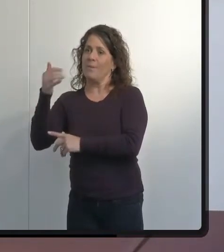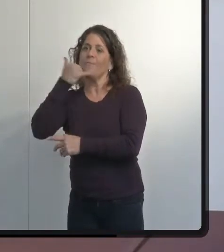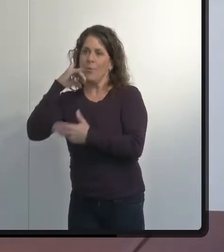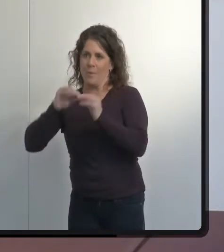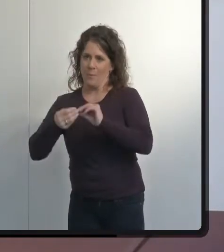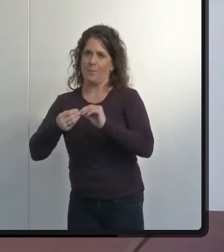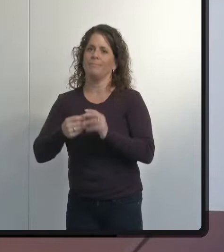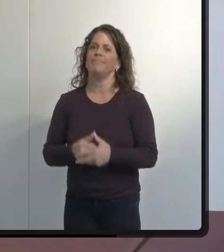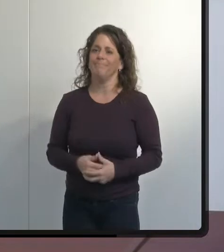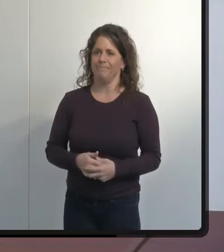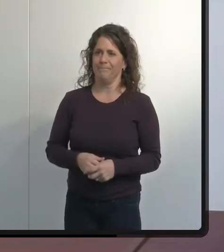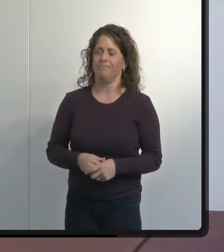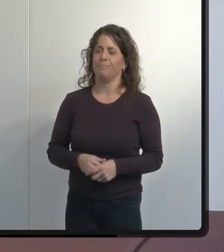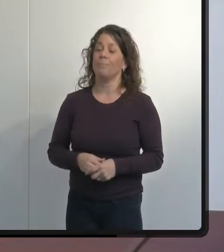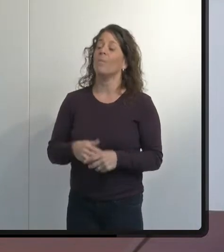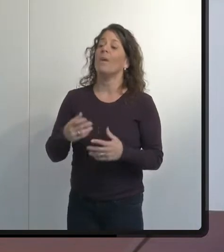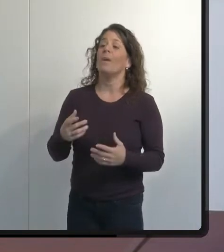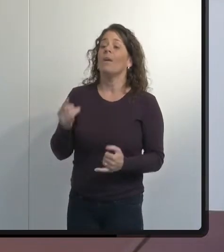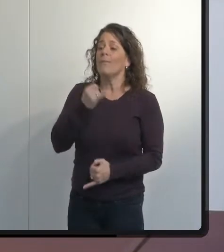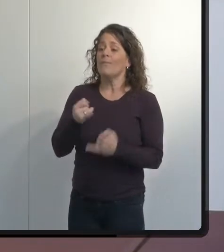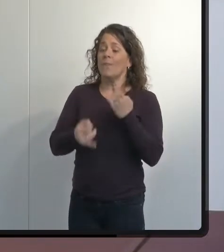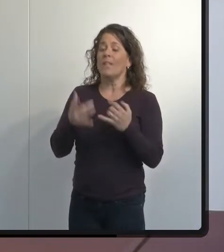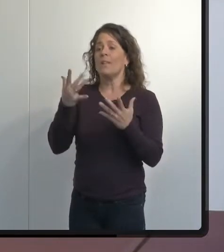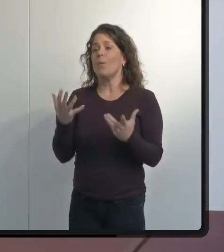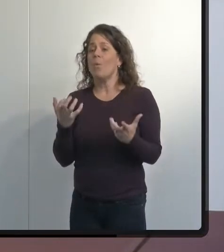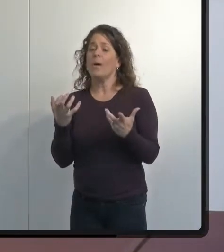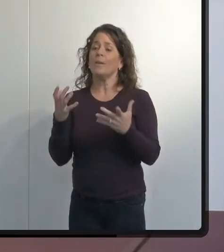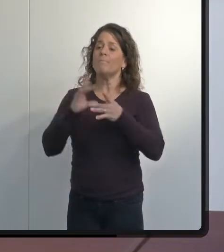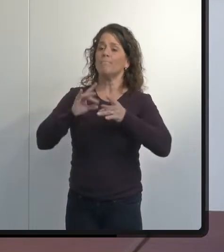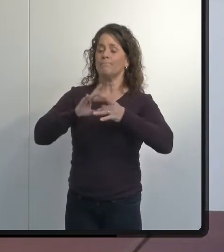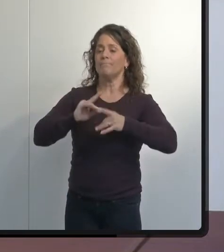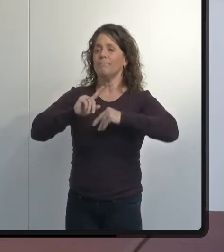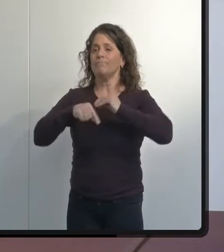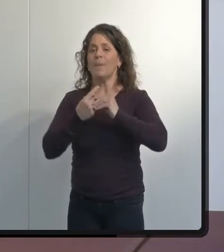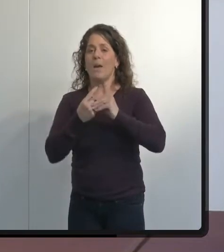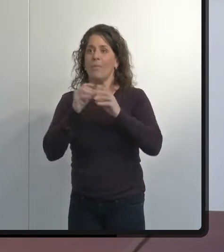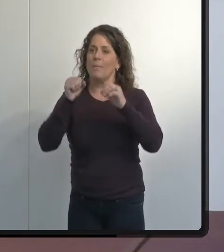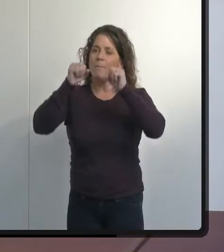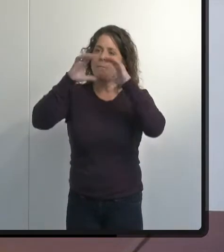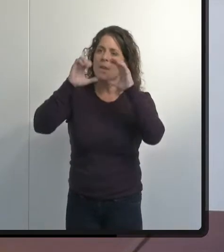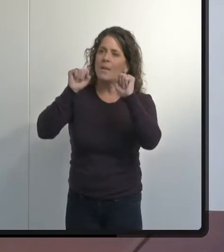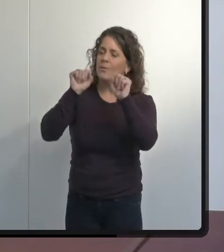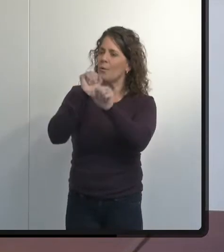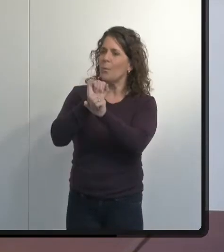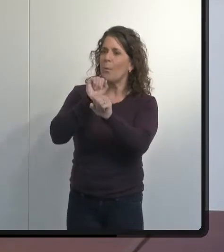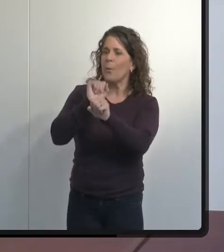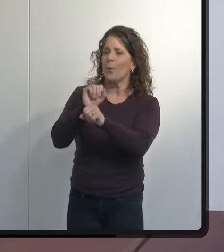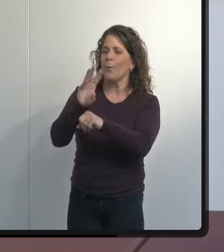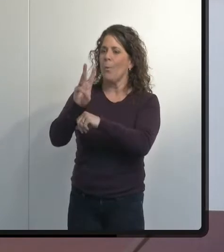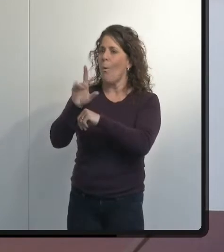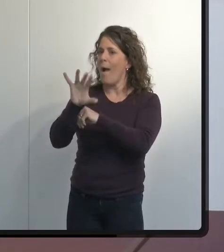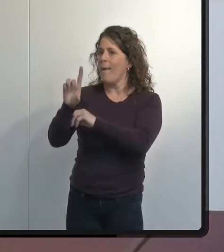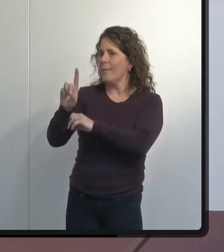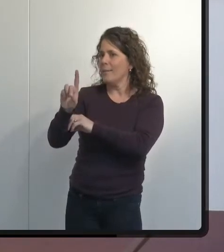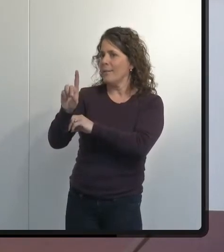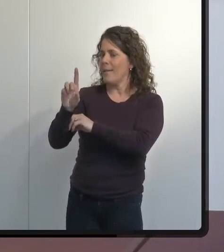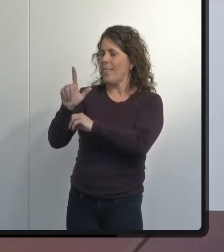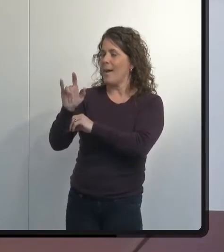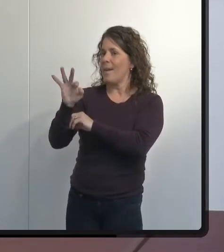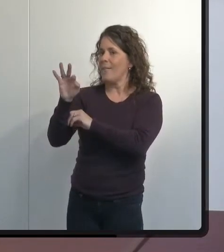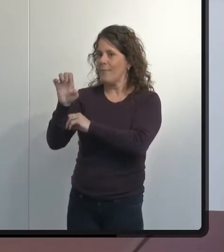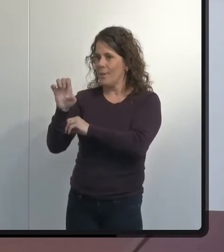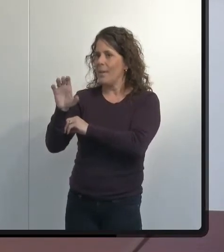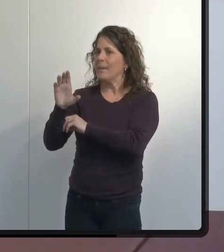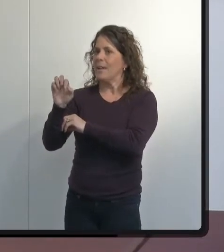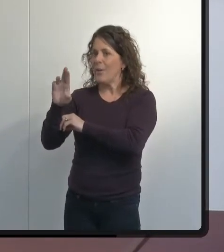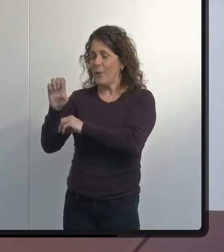805-687-1331. Finally, I'd like to highlight the incredible work of the Santa Barbara Wildlife Care Network. As their executive